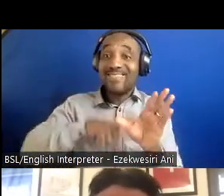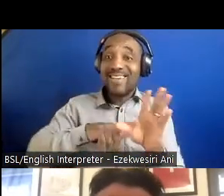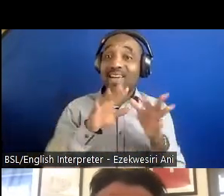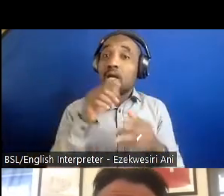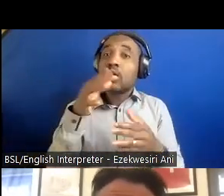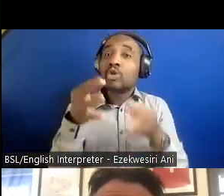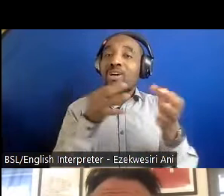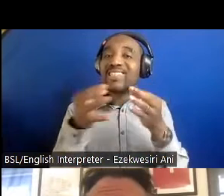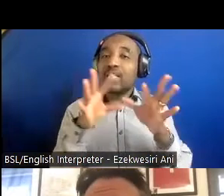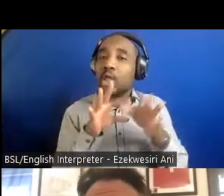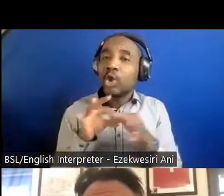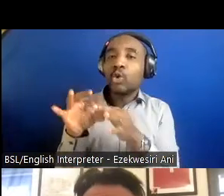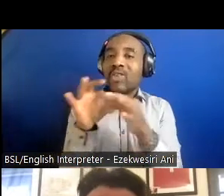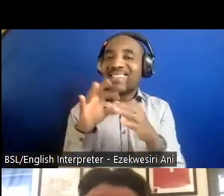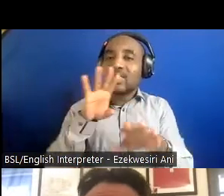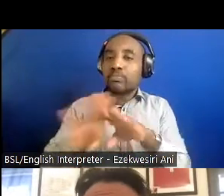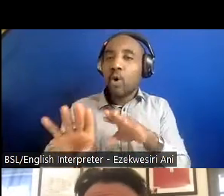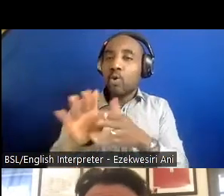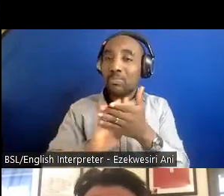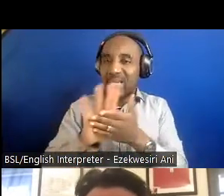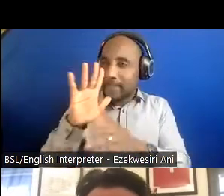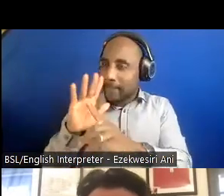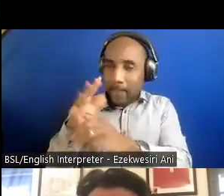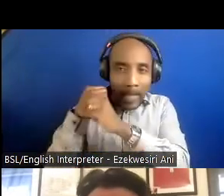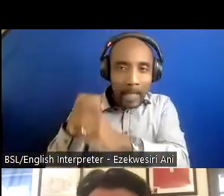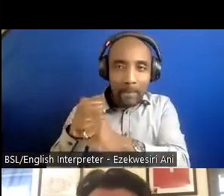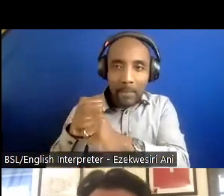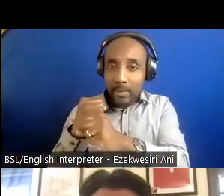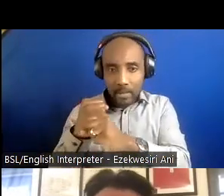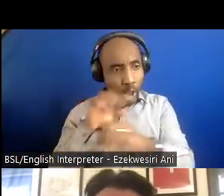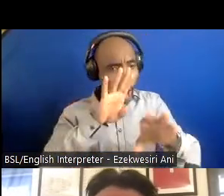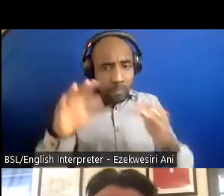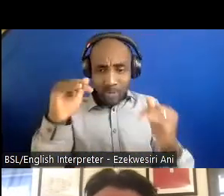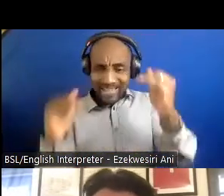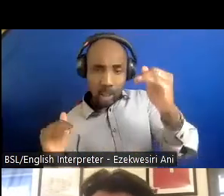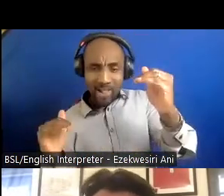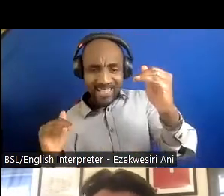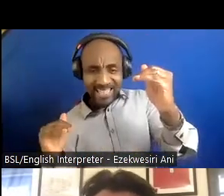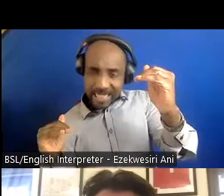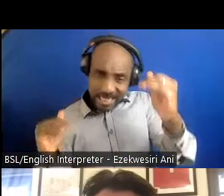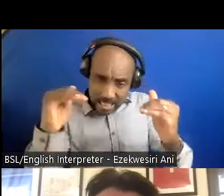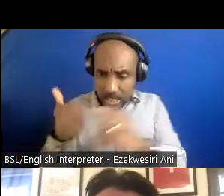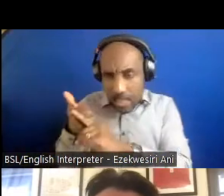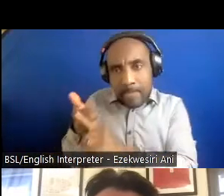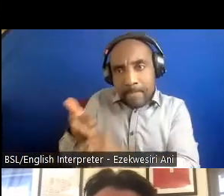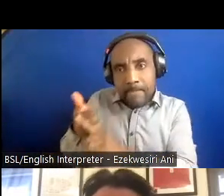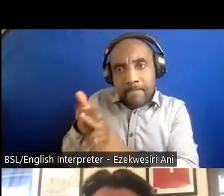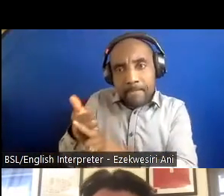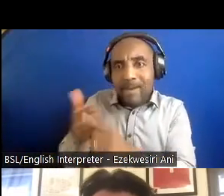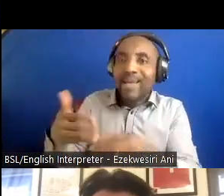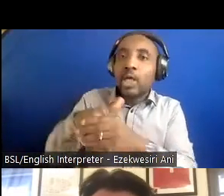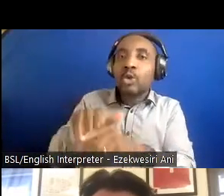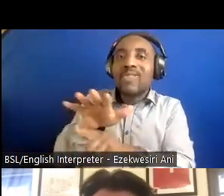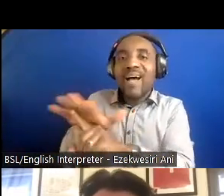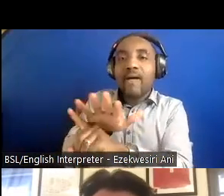also reinforces their commitment to tackling inequalities faced in sport by underrepresented groups, including ethnically